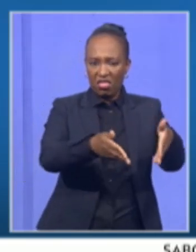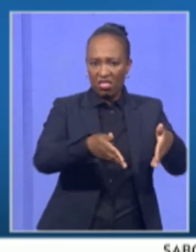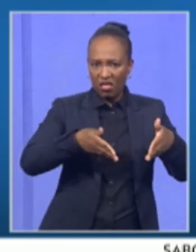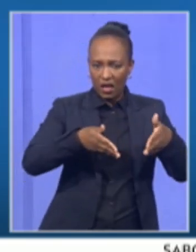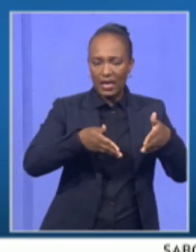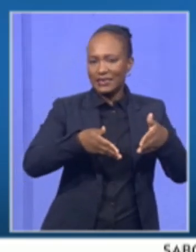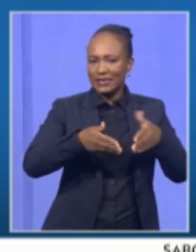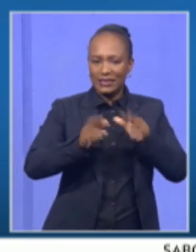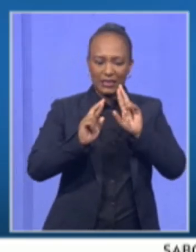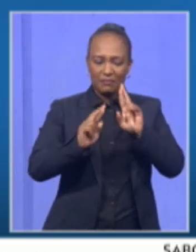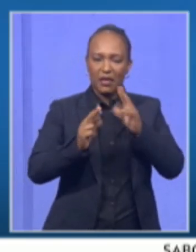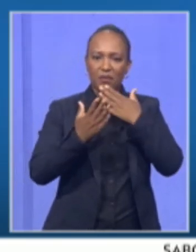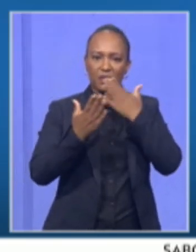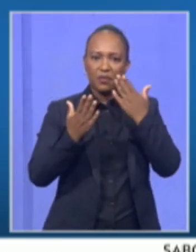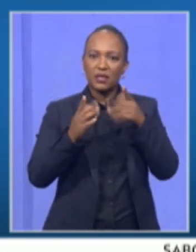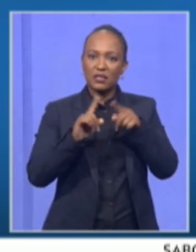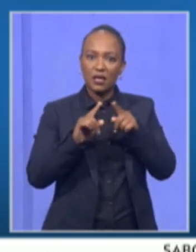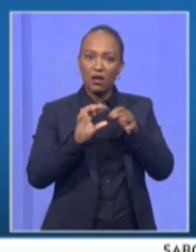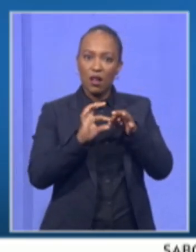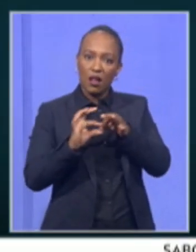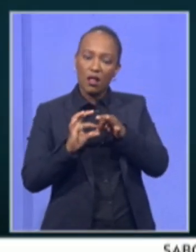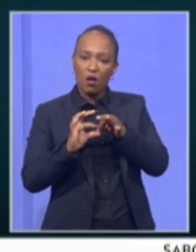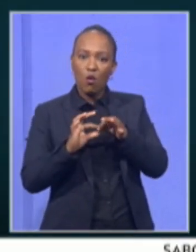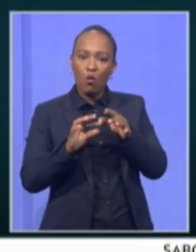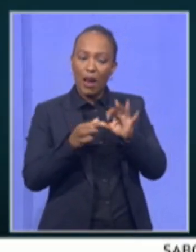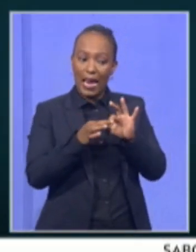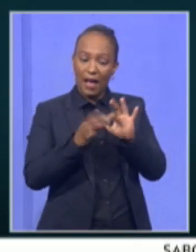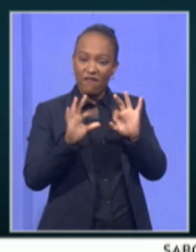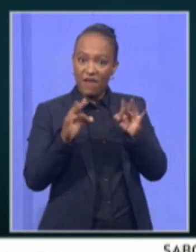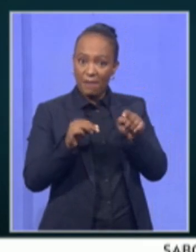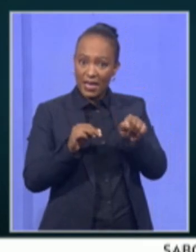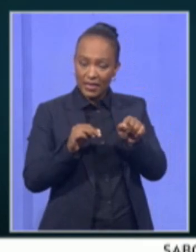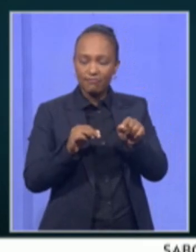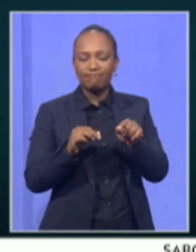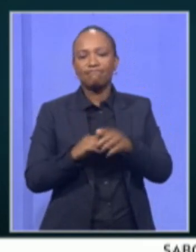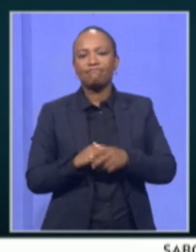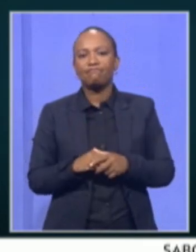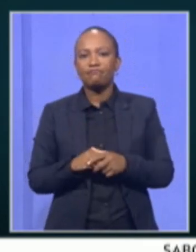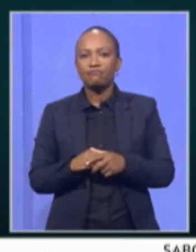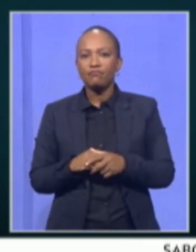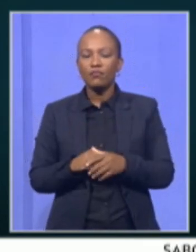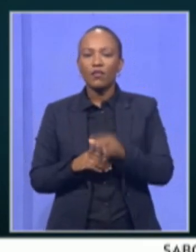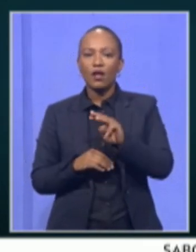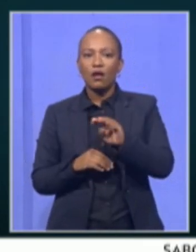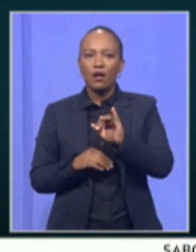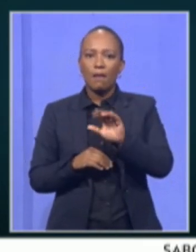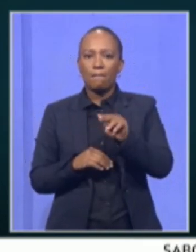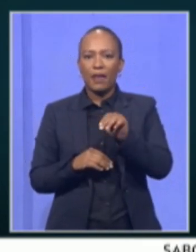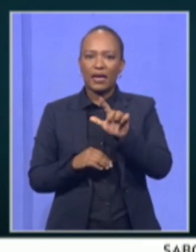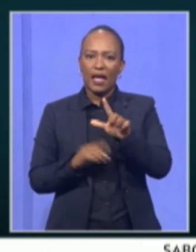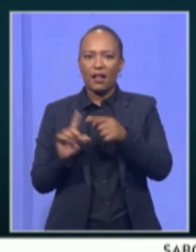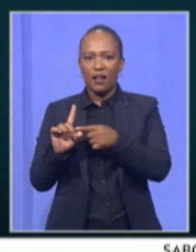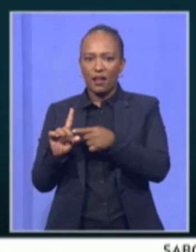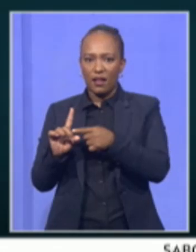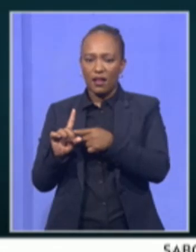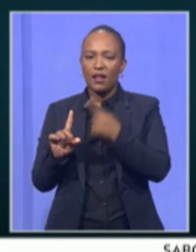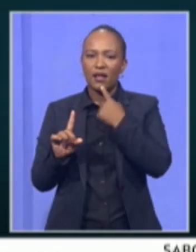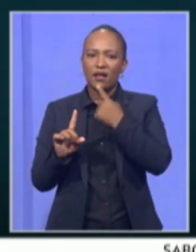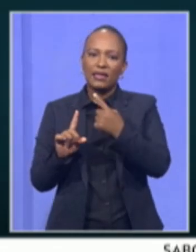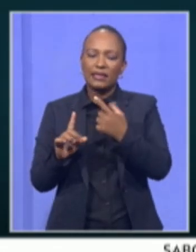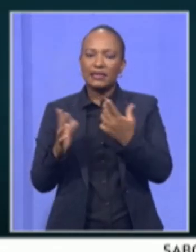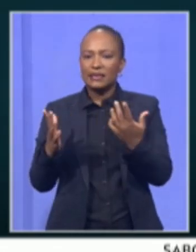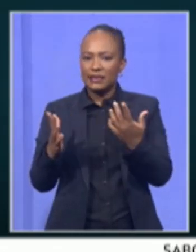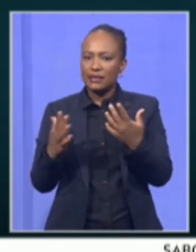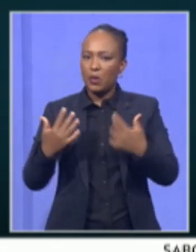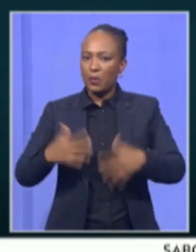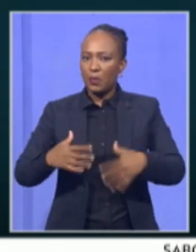le go bao ba amanago le mabitla ao. Letlakaleng la X Michael Morobane yena gore se